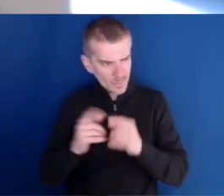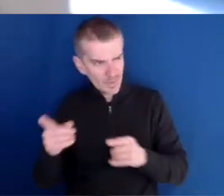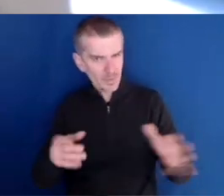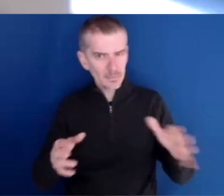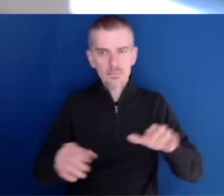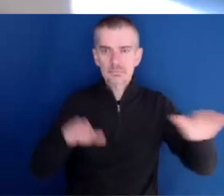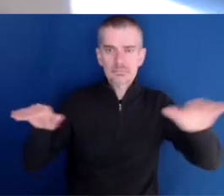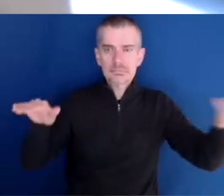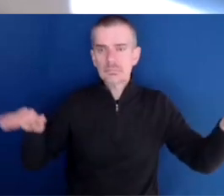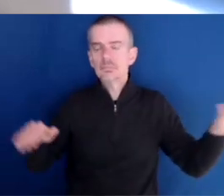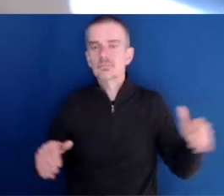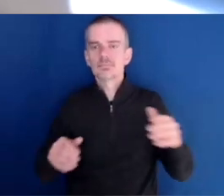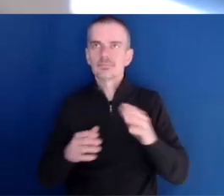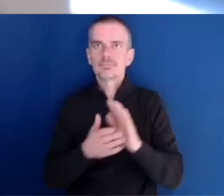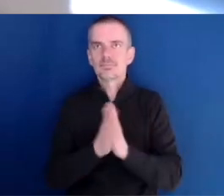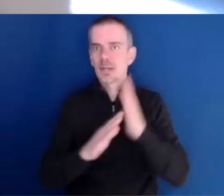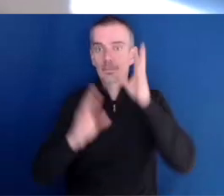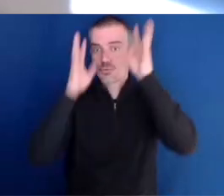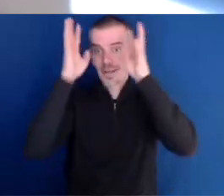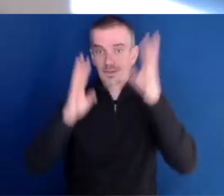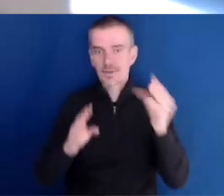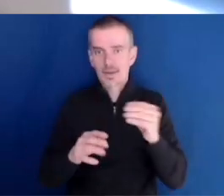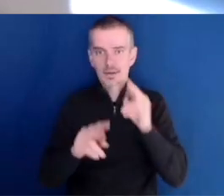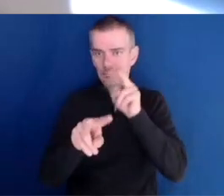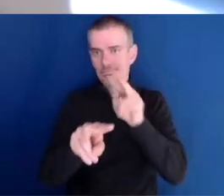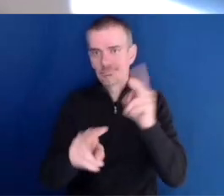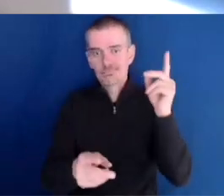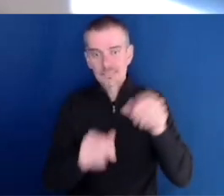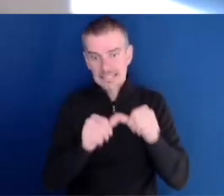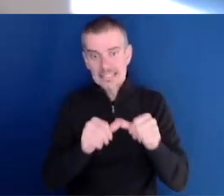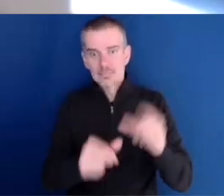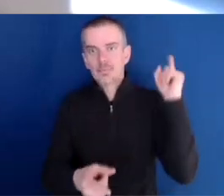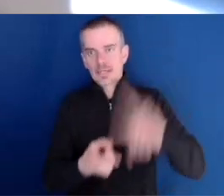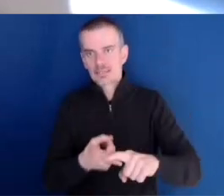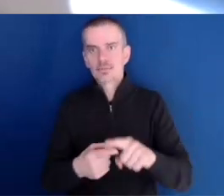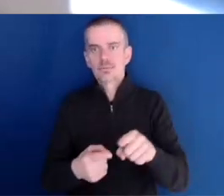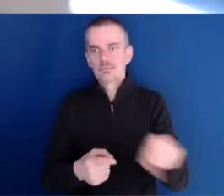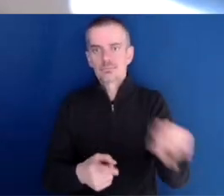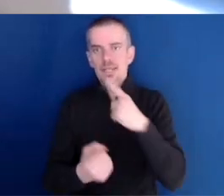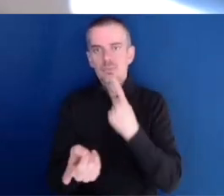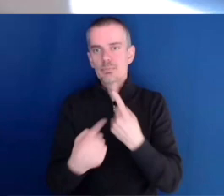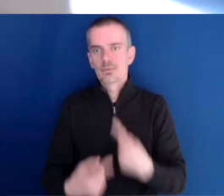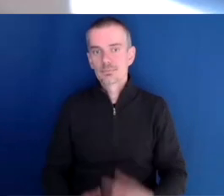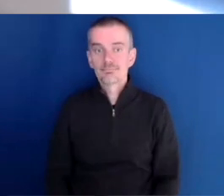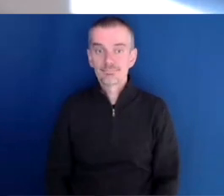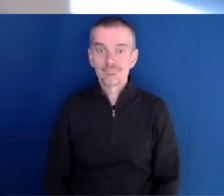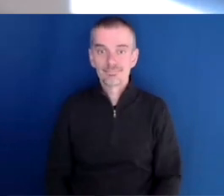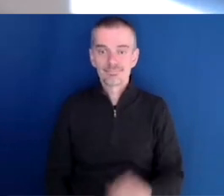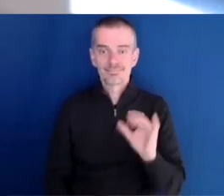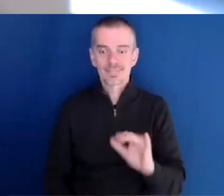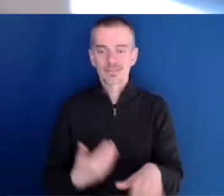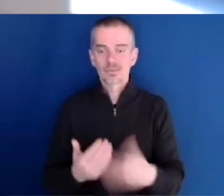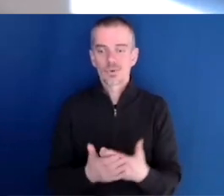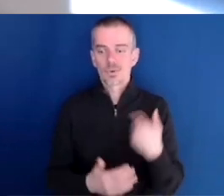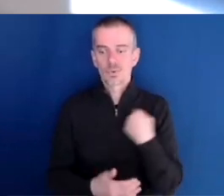And yeah, kind of get creative and stay on top of it until you hear back is, kind of all that